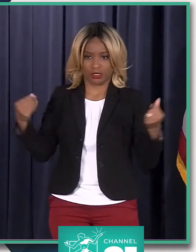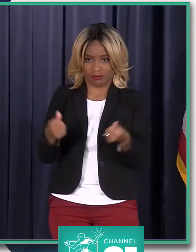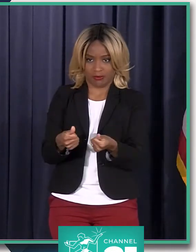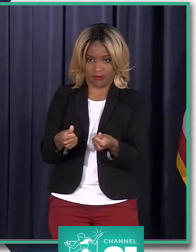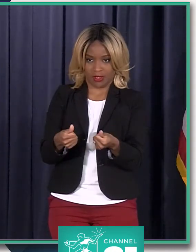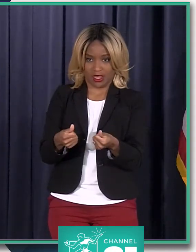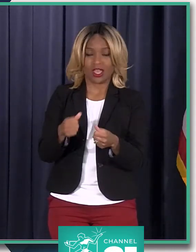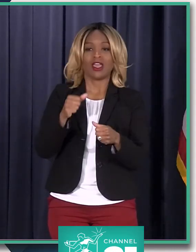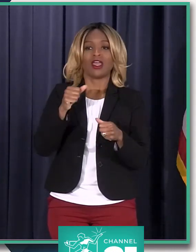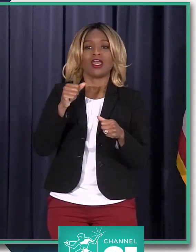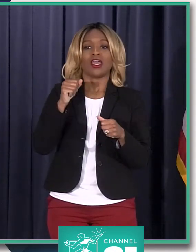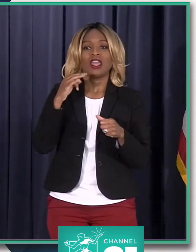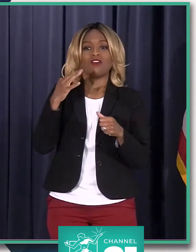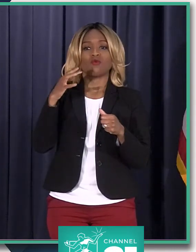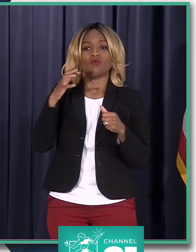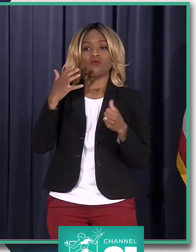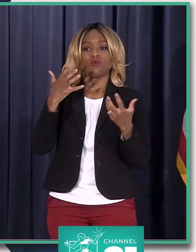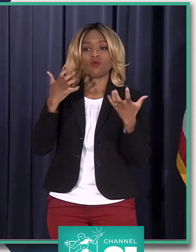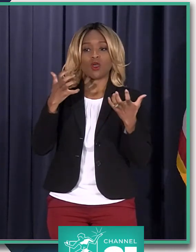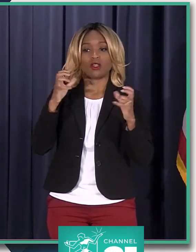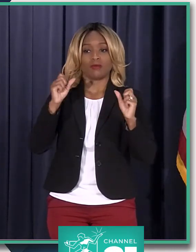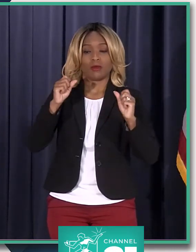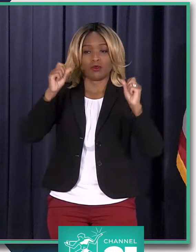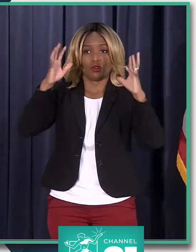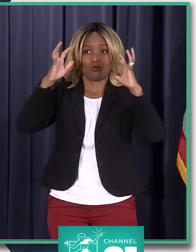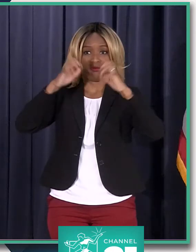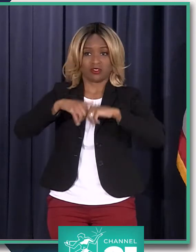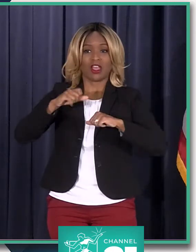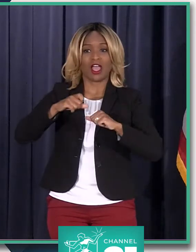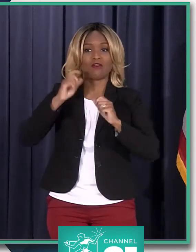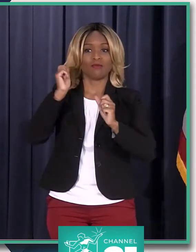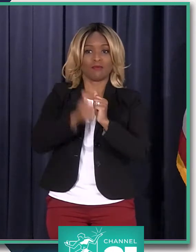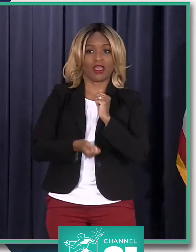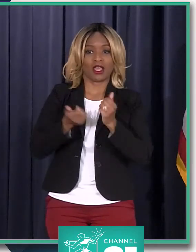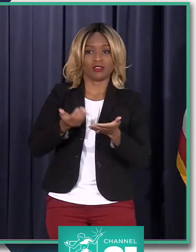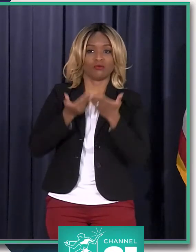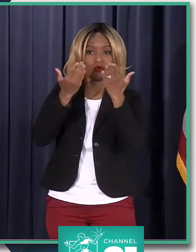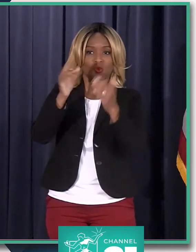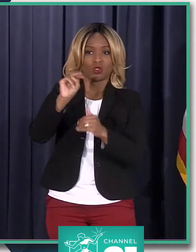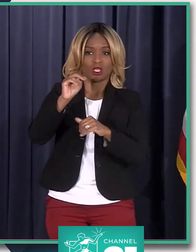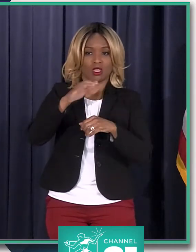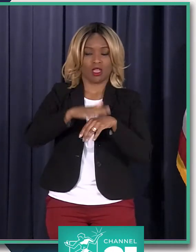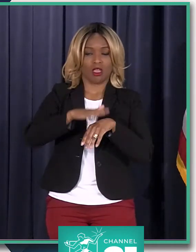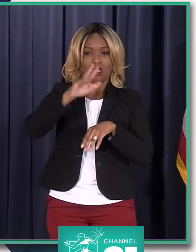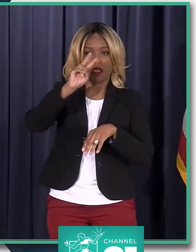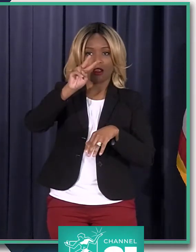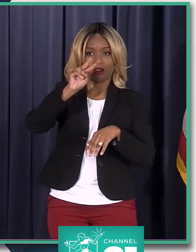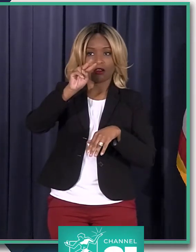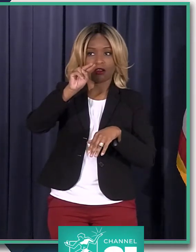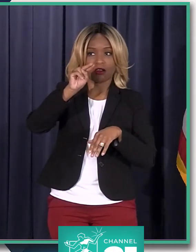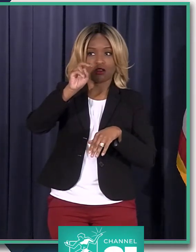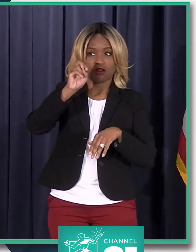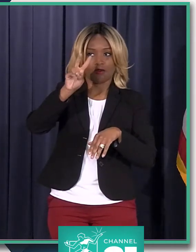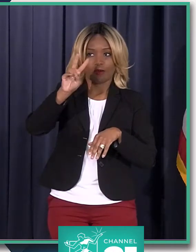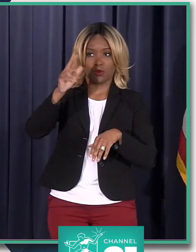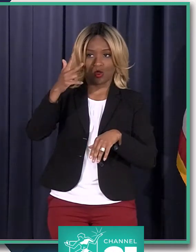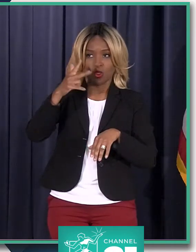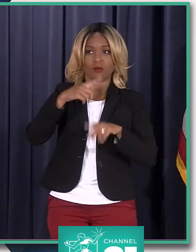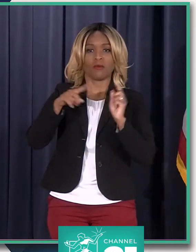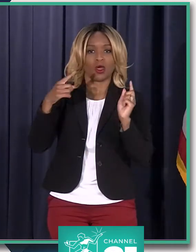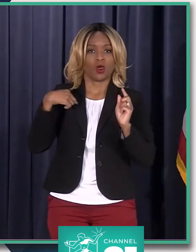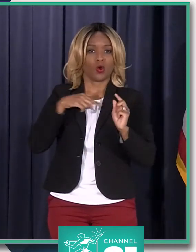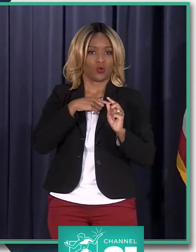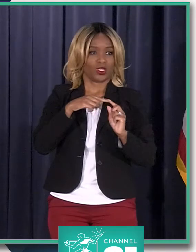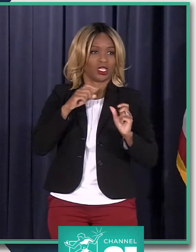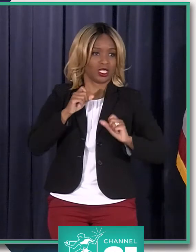want to be able to demolish these houses, we've got to pass Proposal N on November 3rd. But there's no reason we can't get out and get it boarded